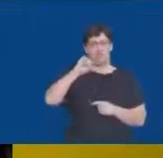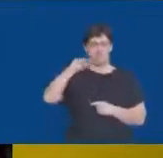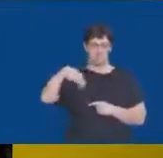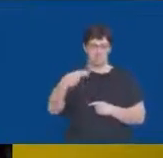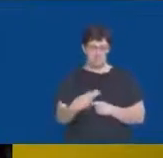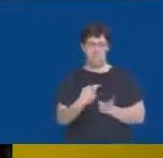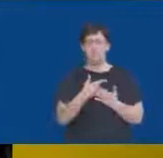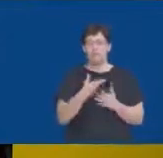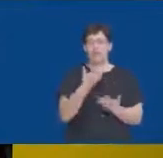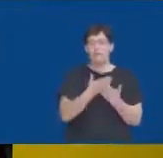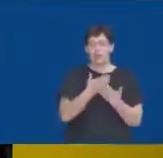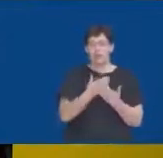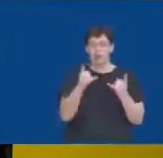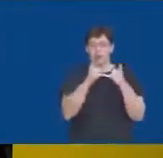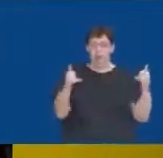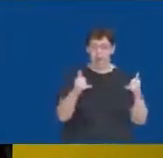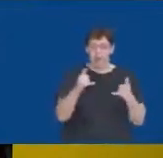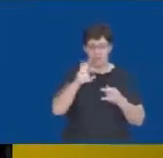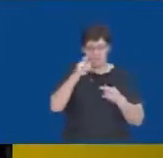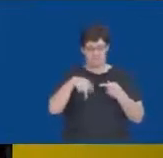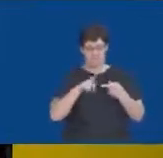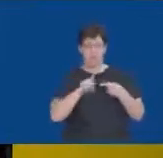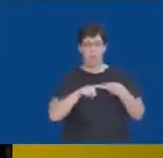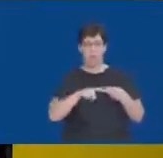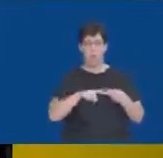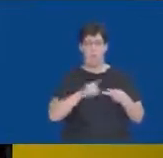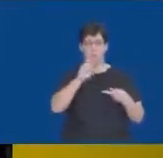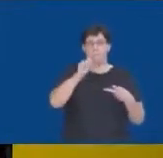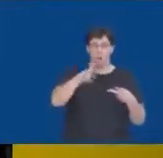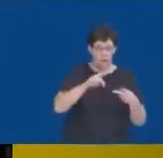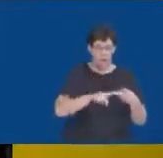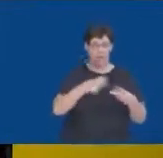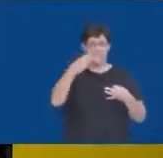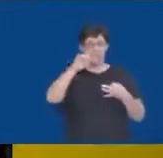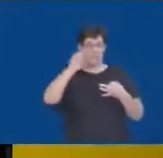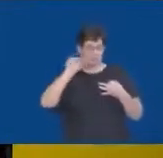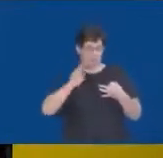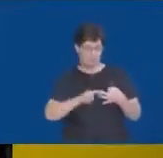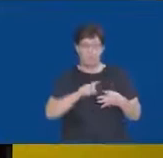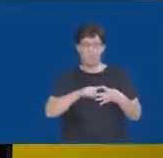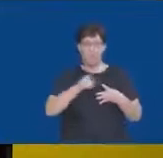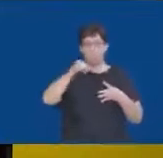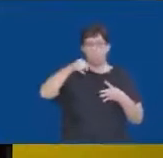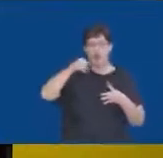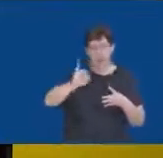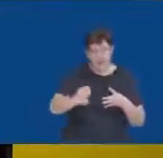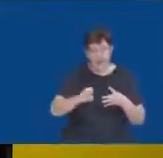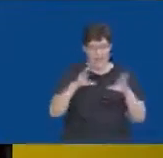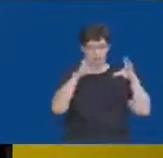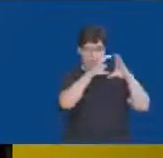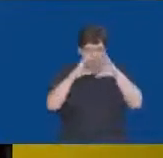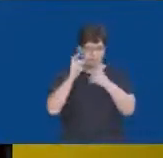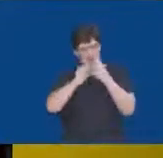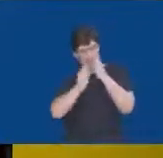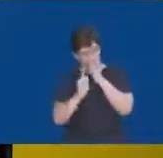with. So be able to use a line graph or a bar graph, a histogram, pie chart. All these different